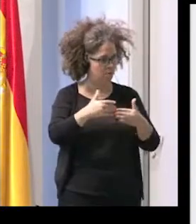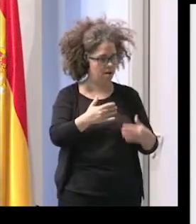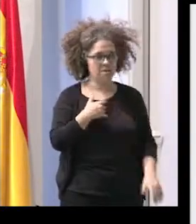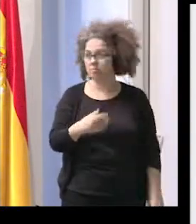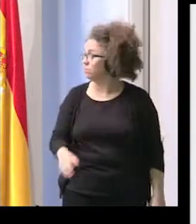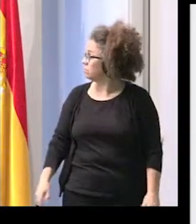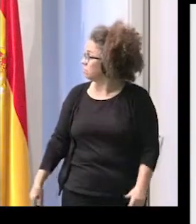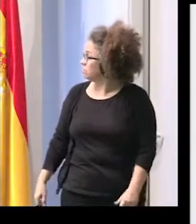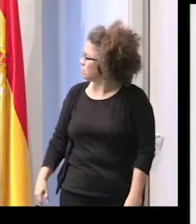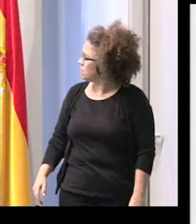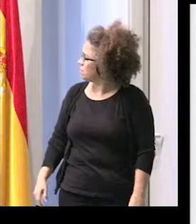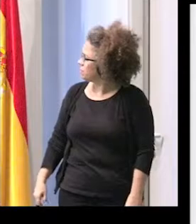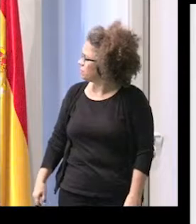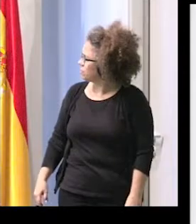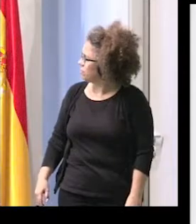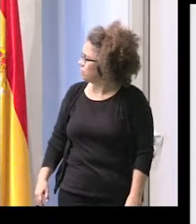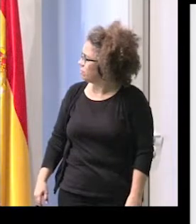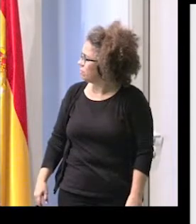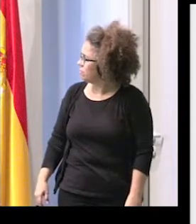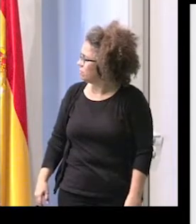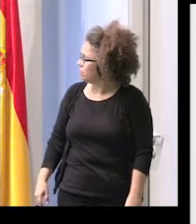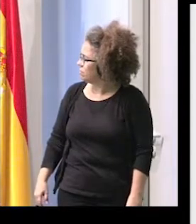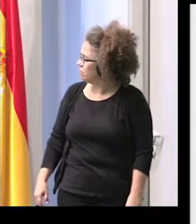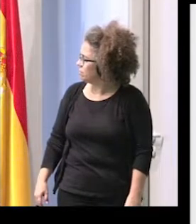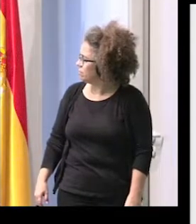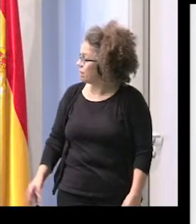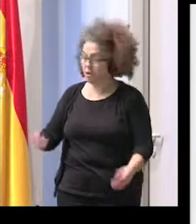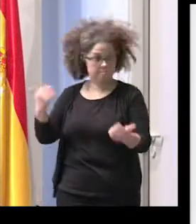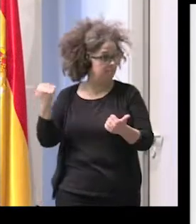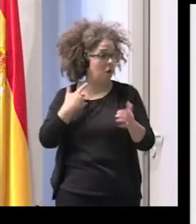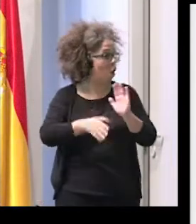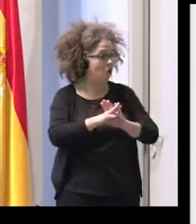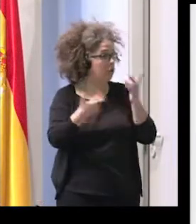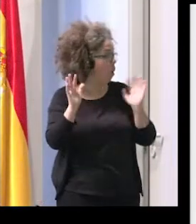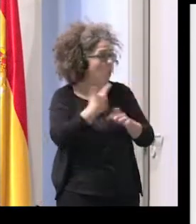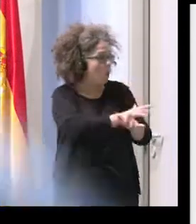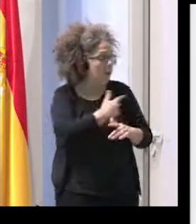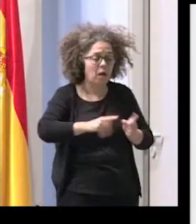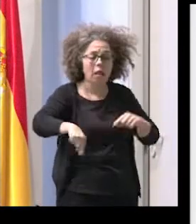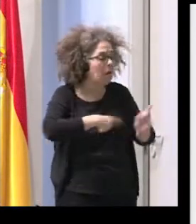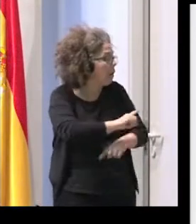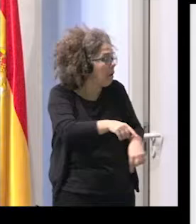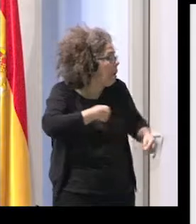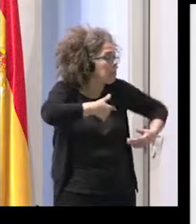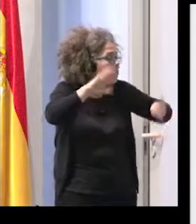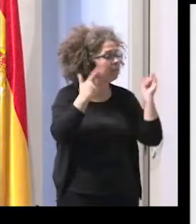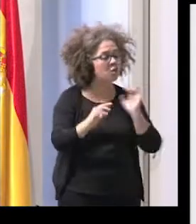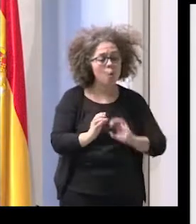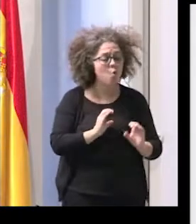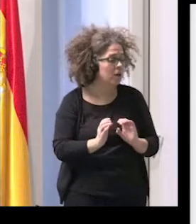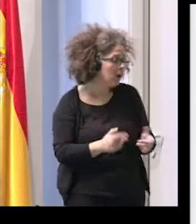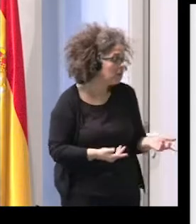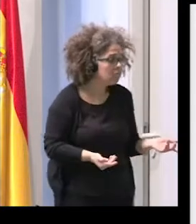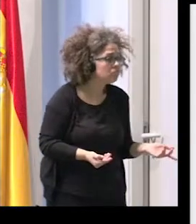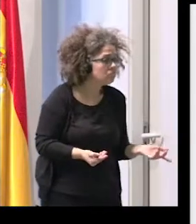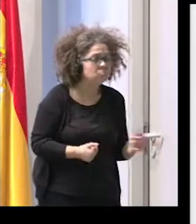rarely look at each other. There's a lot of movement. They're still playing. This one is running around. They're still communicating about their game. And